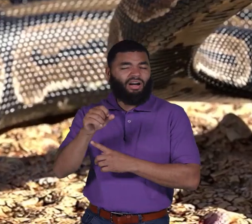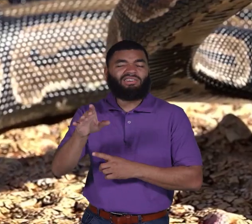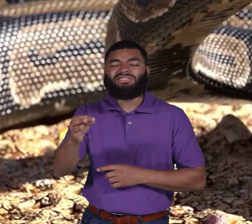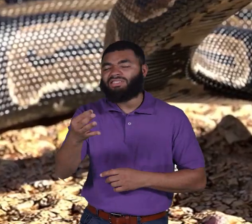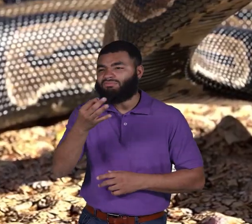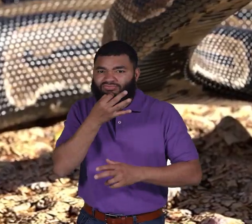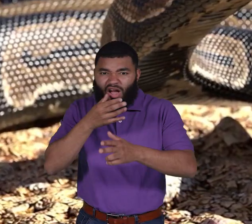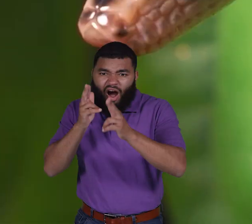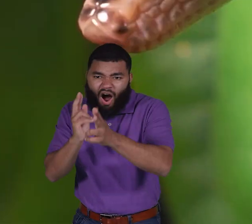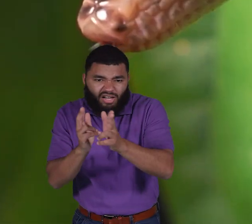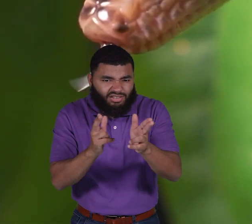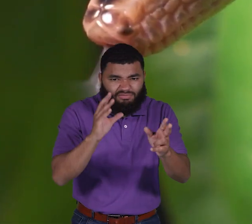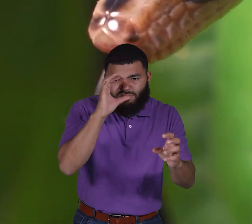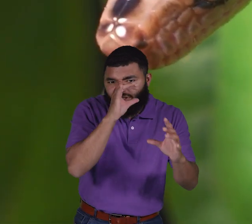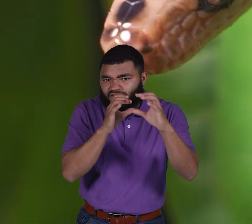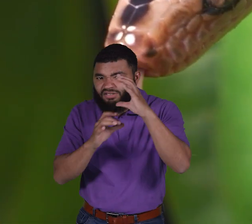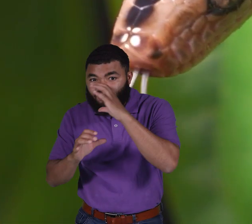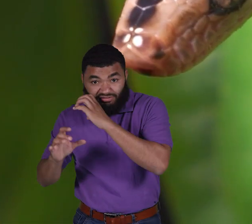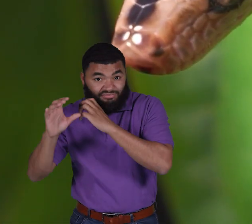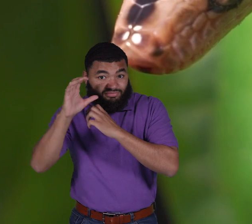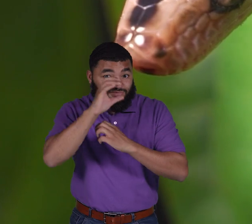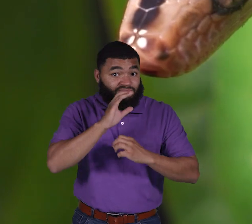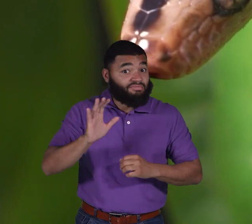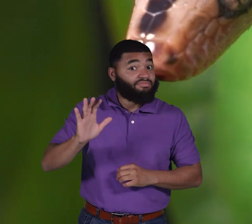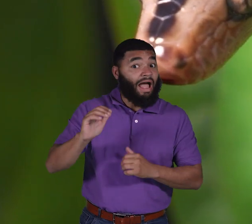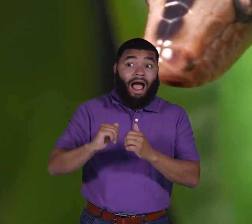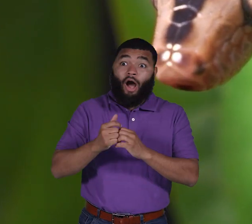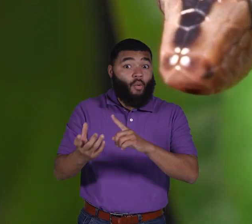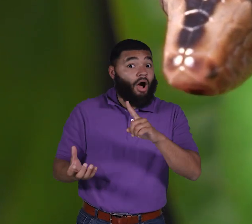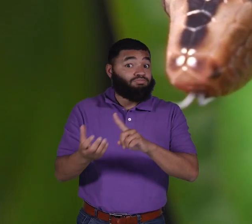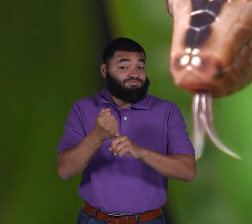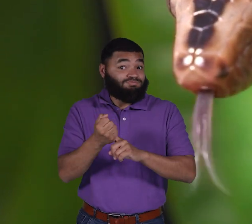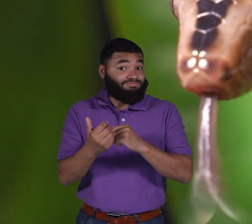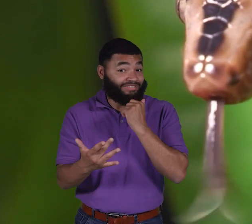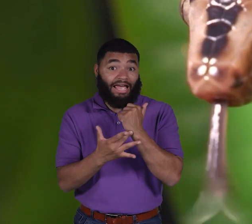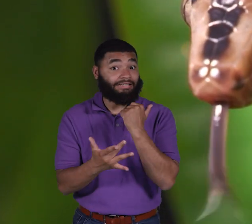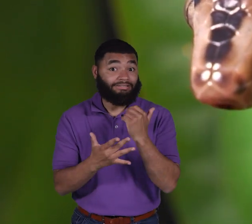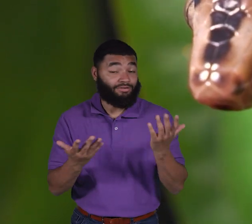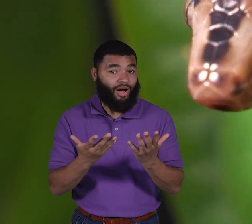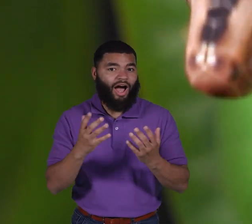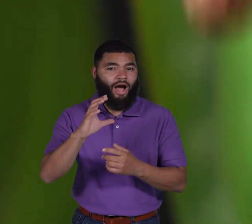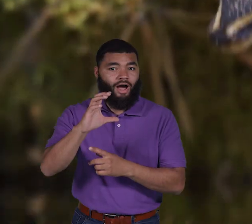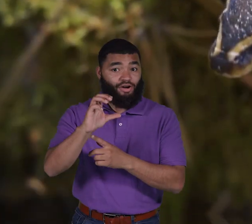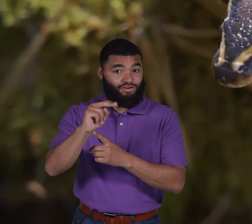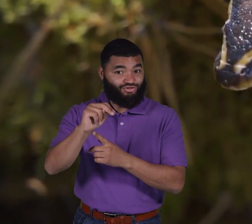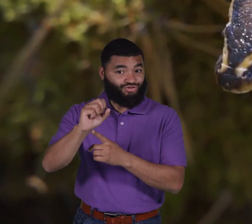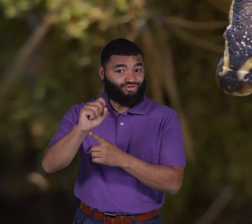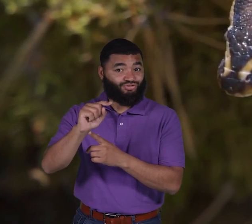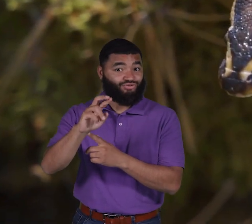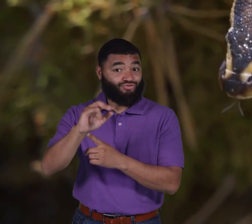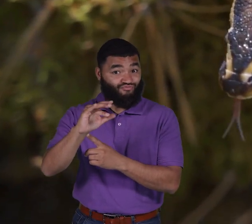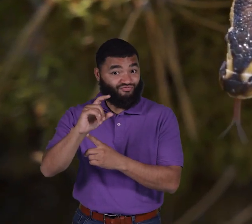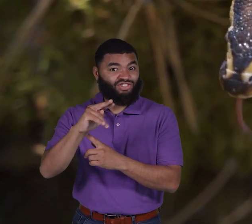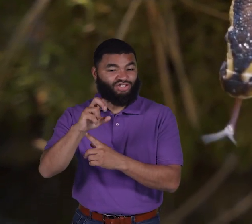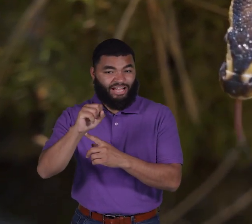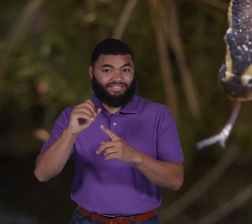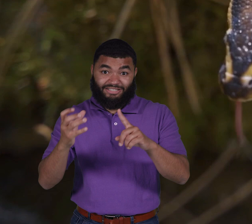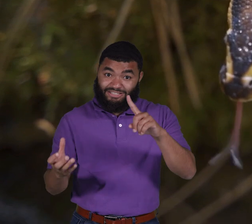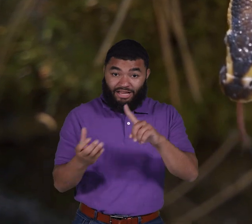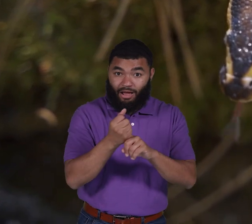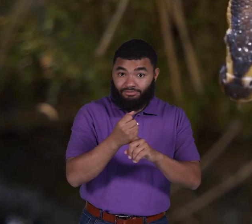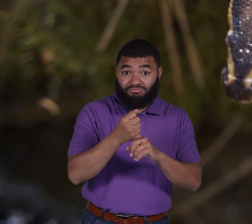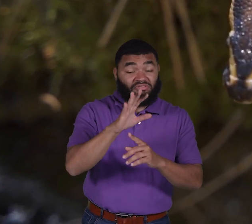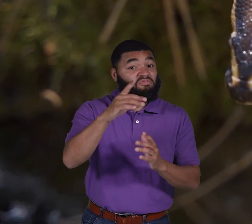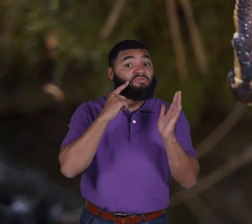expert hunters. They use a technique called constriction to catch their prey. When a python spots its